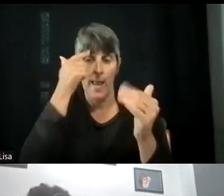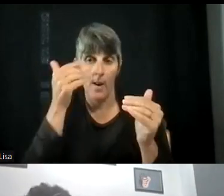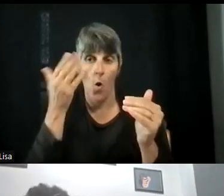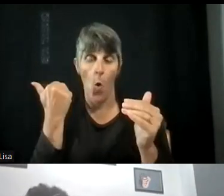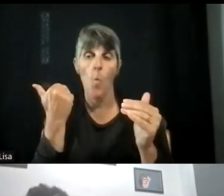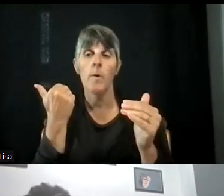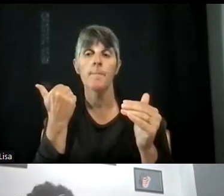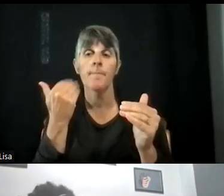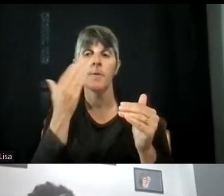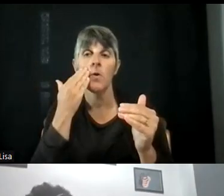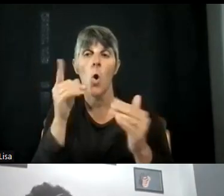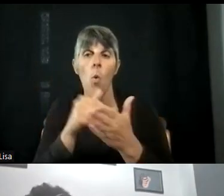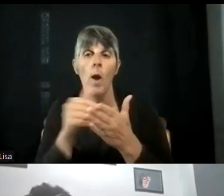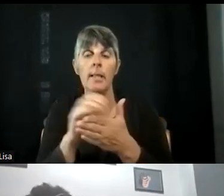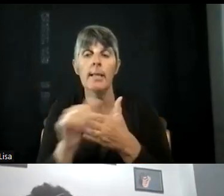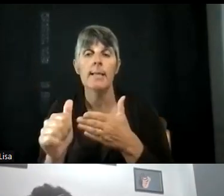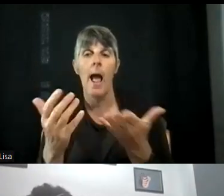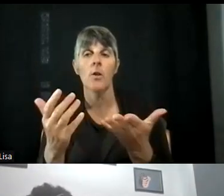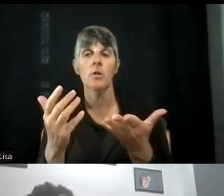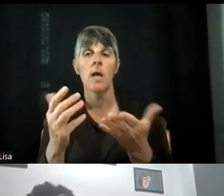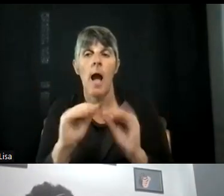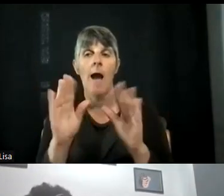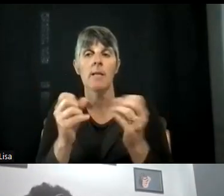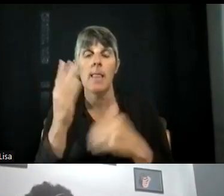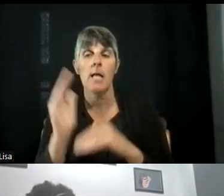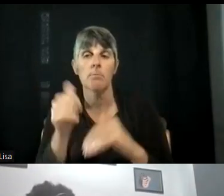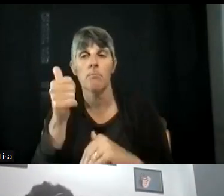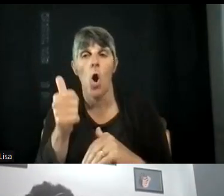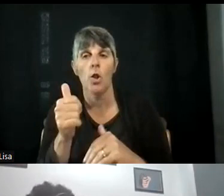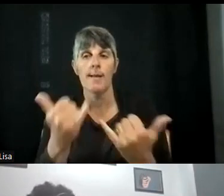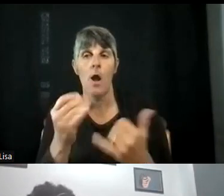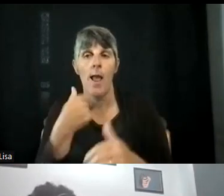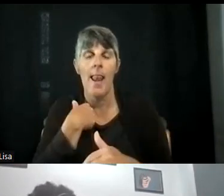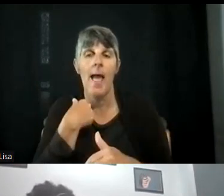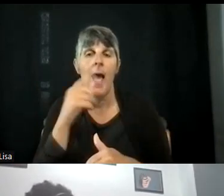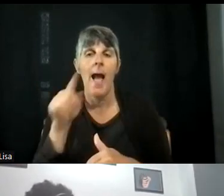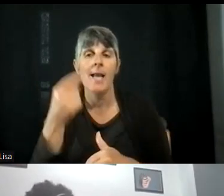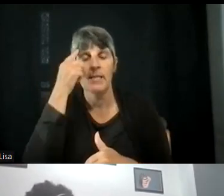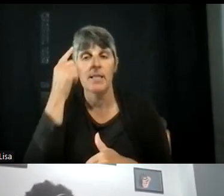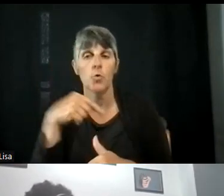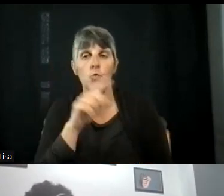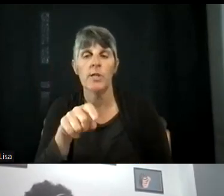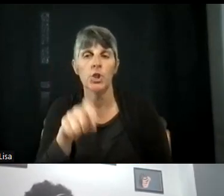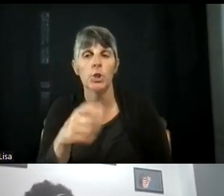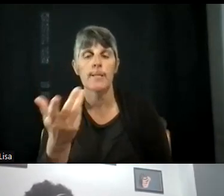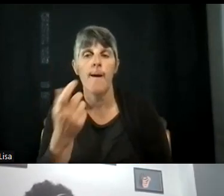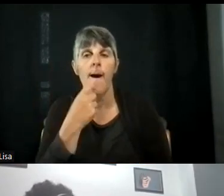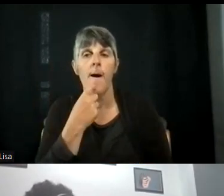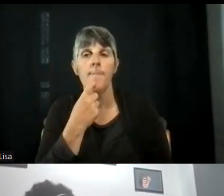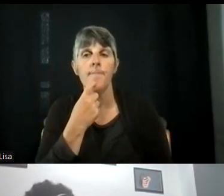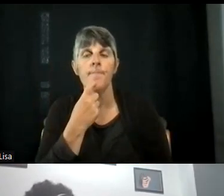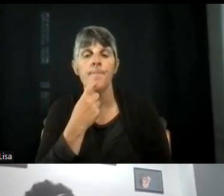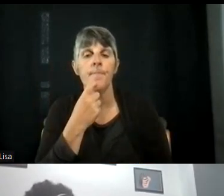be, $1 million, is obviously a much smaller pot now. And I just think we should